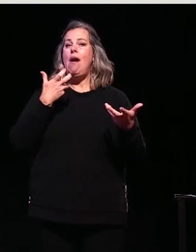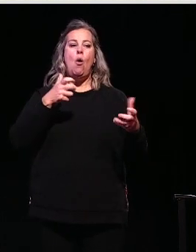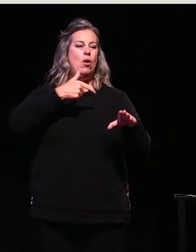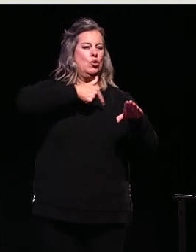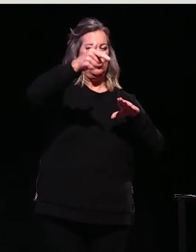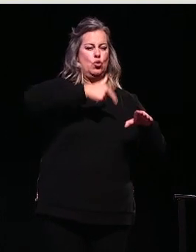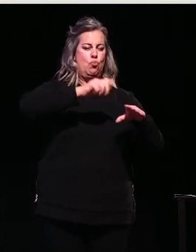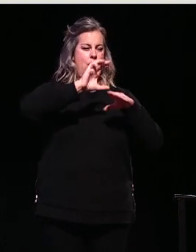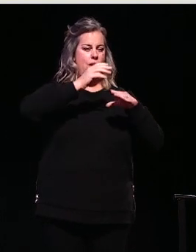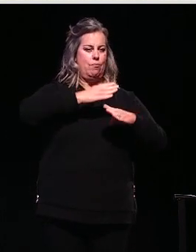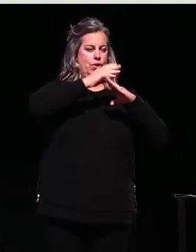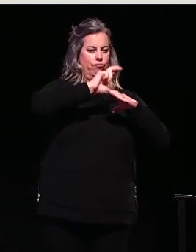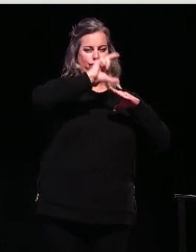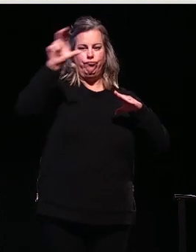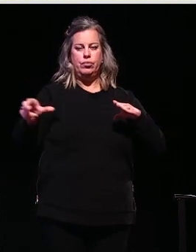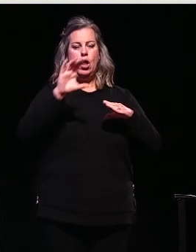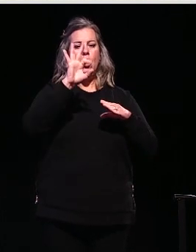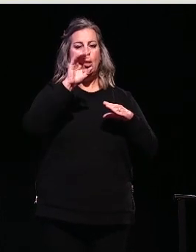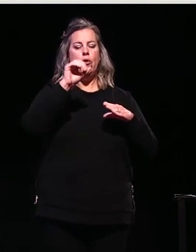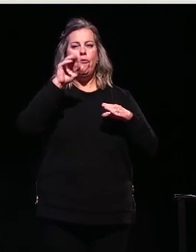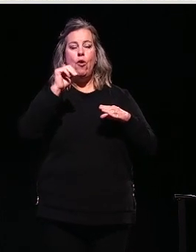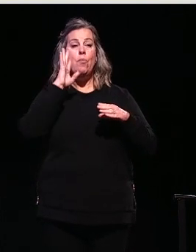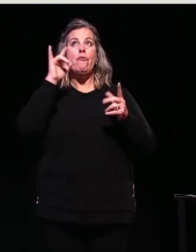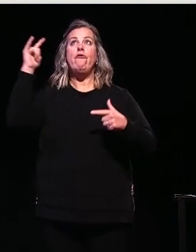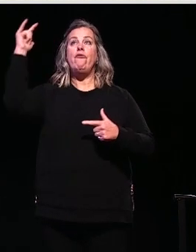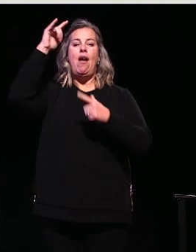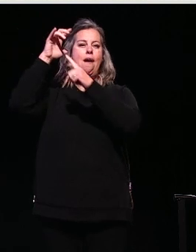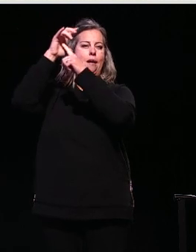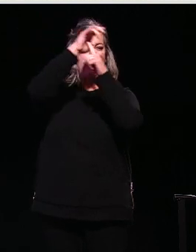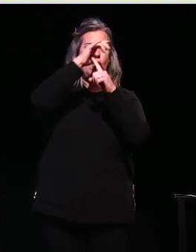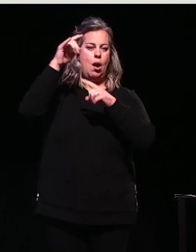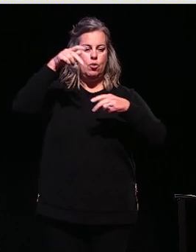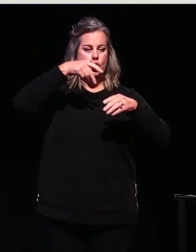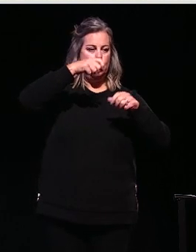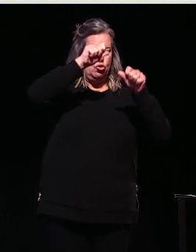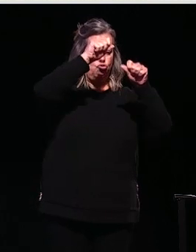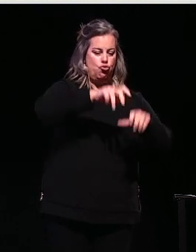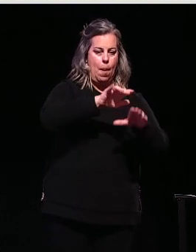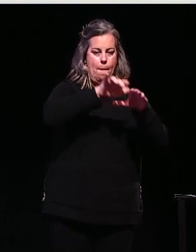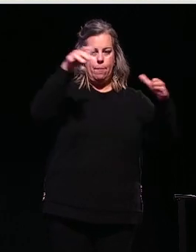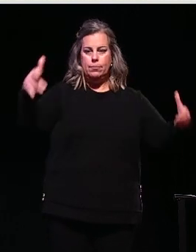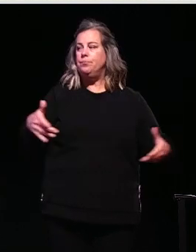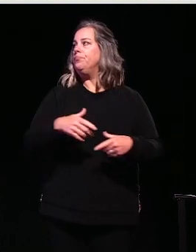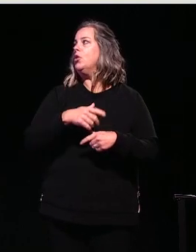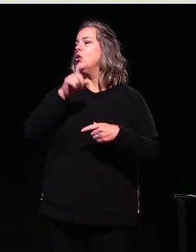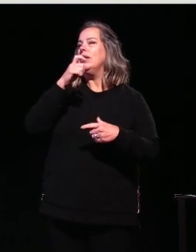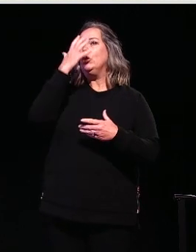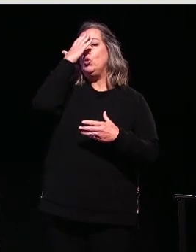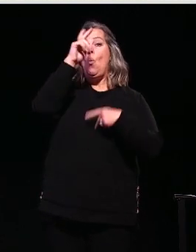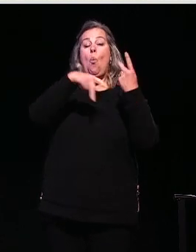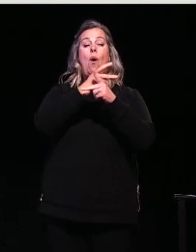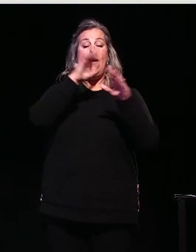berries. They'll even fly helicopters over the field to turn the air, which will tell you about their willingness to pay. But you need to know when to take these actions and what